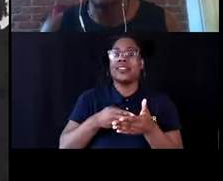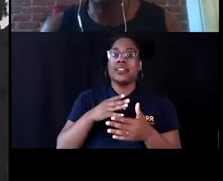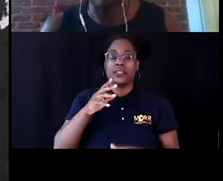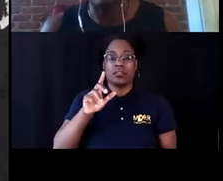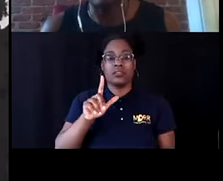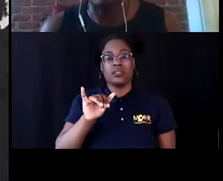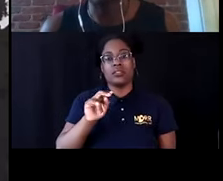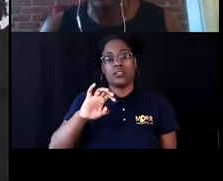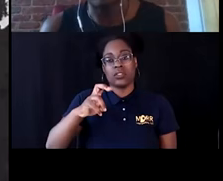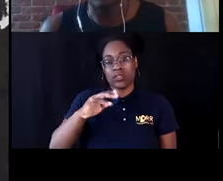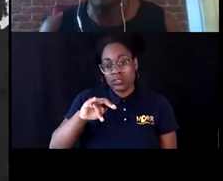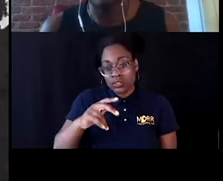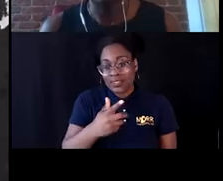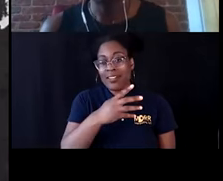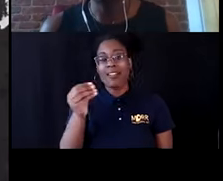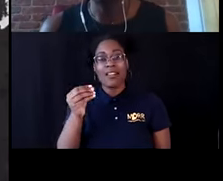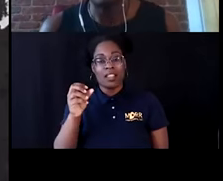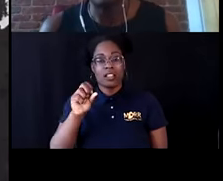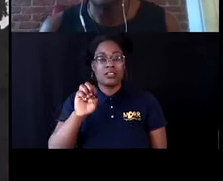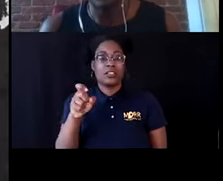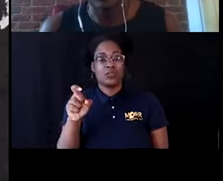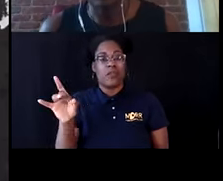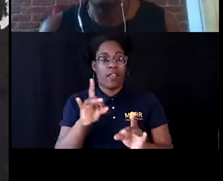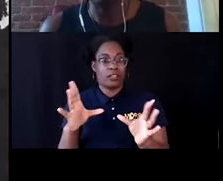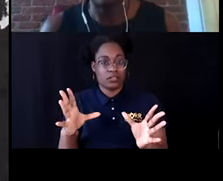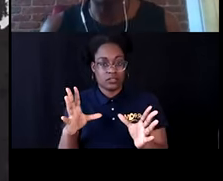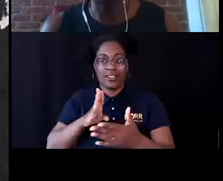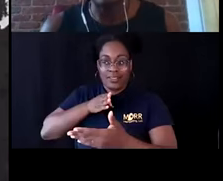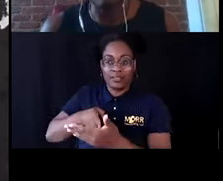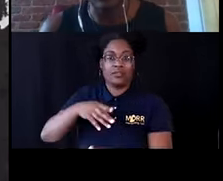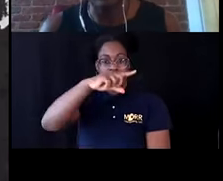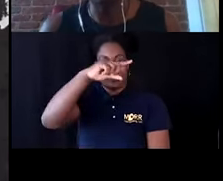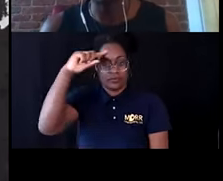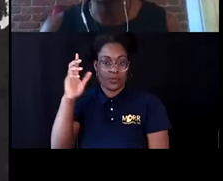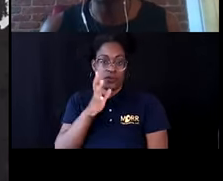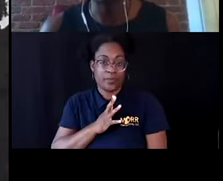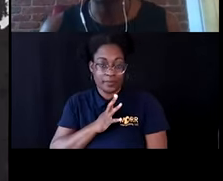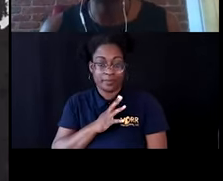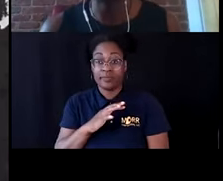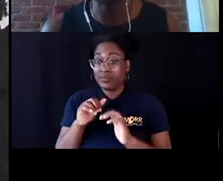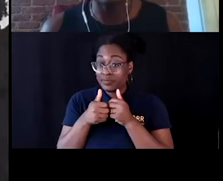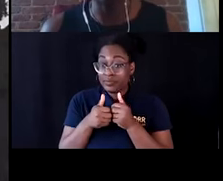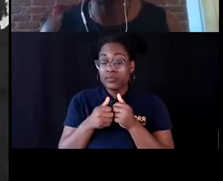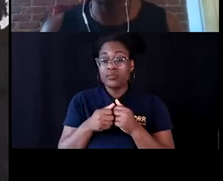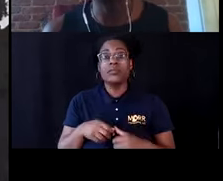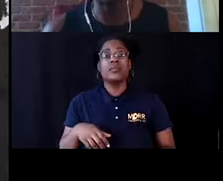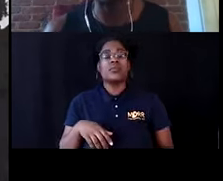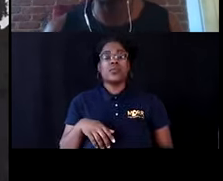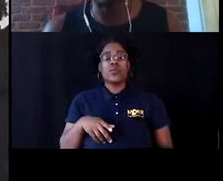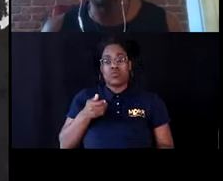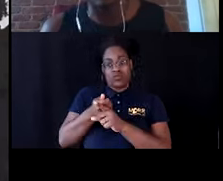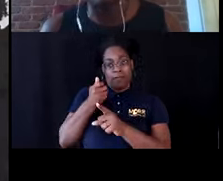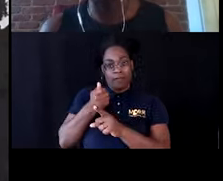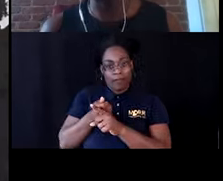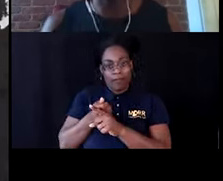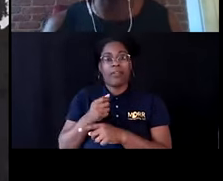against sexual violence against Black women. One of the ways that she did that was by naming both she named sexual